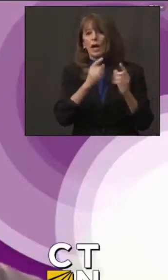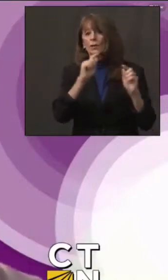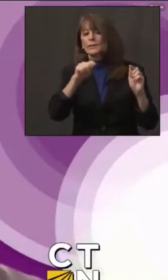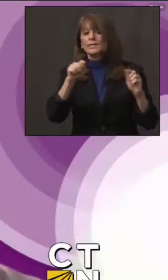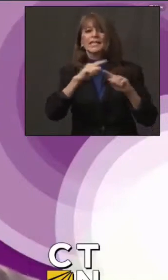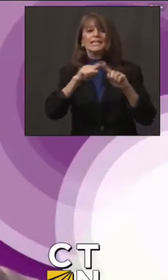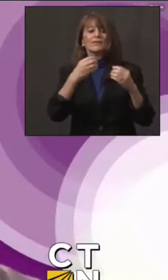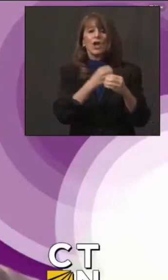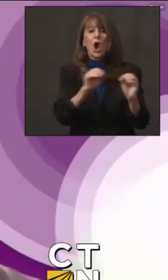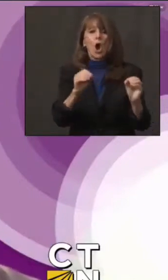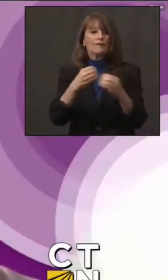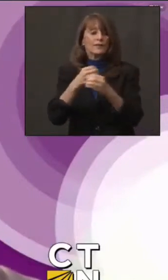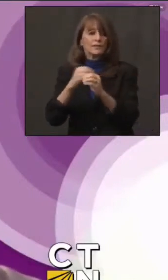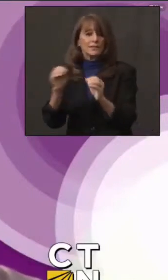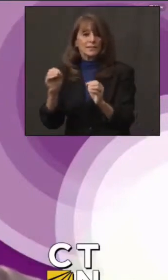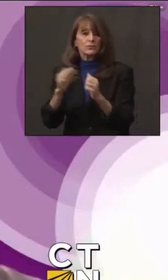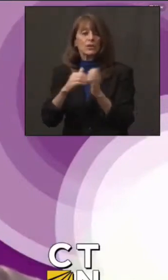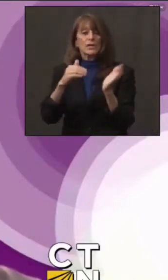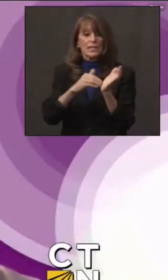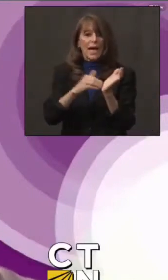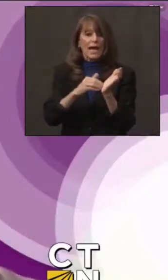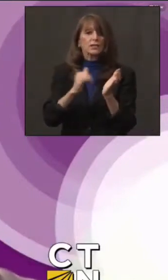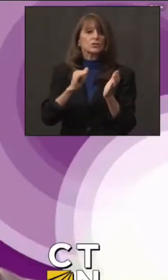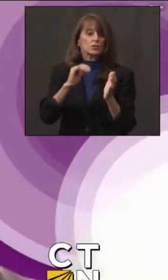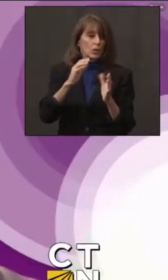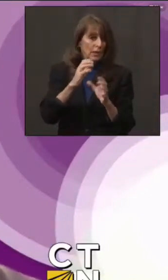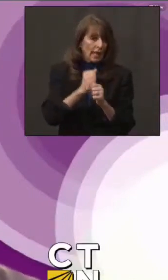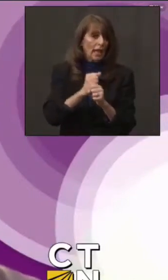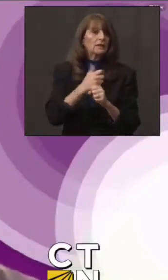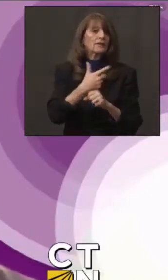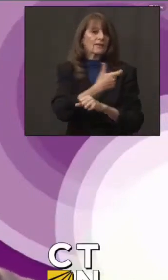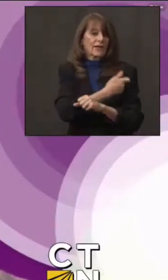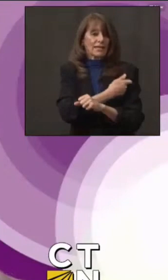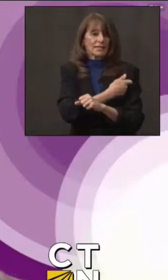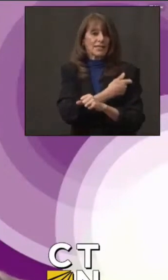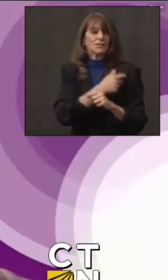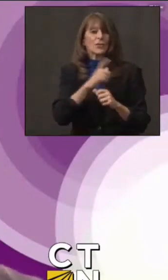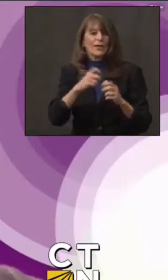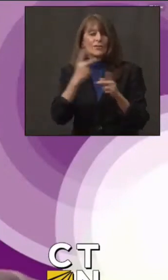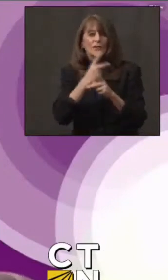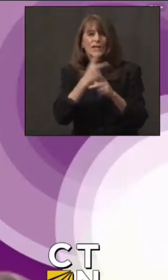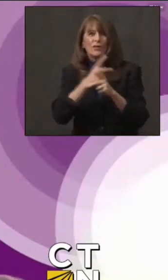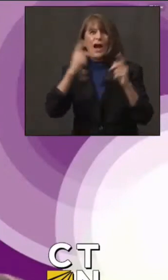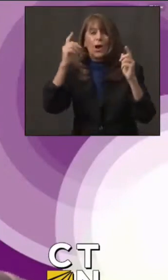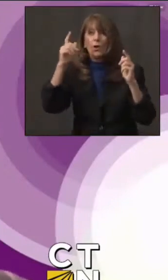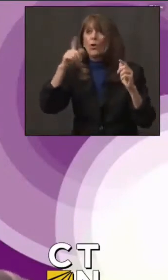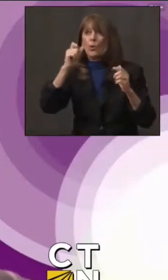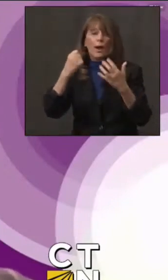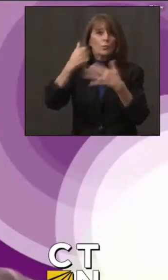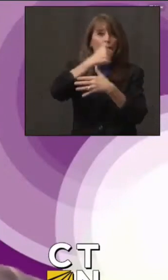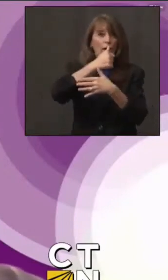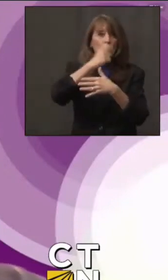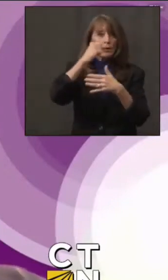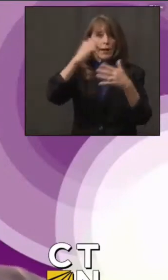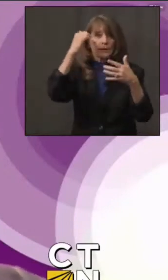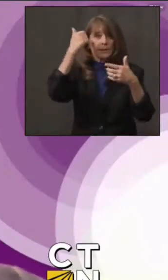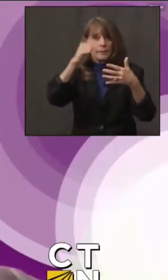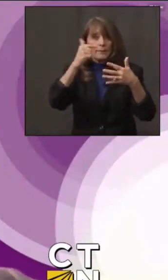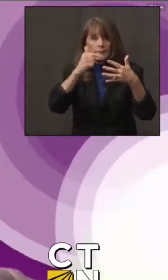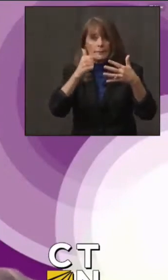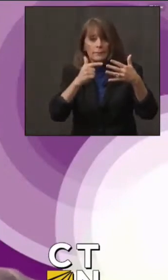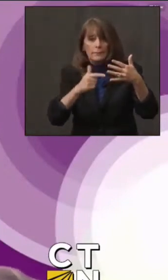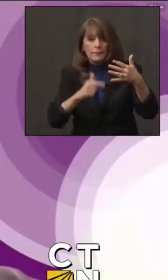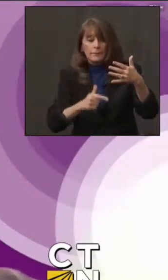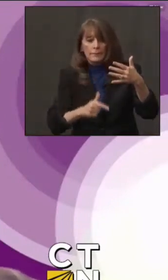that also need to be included in the initial tranche. So again, those conversations are still happening amongst our allocation